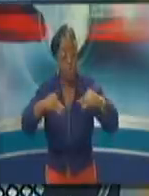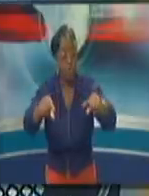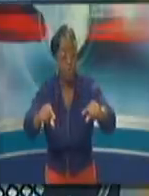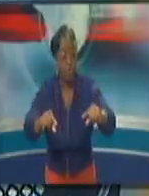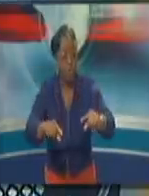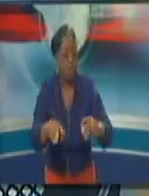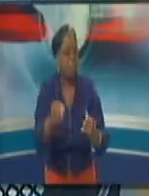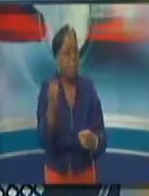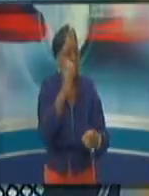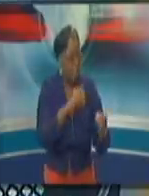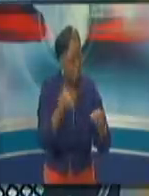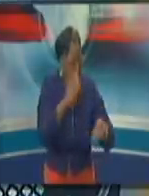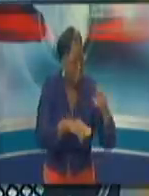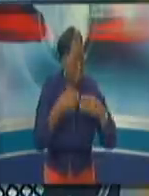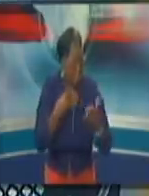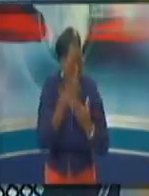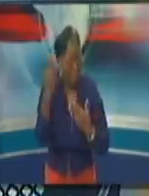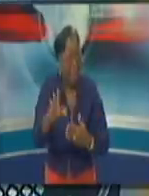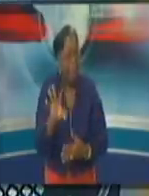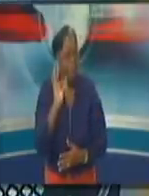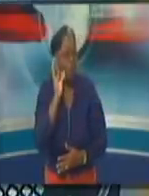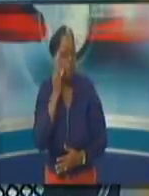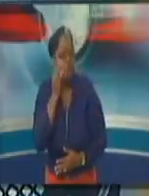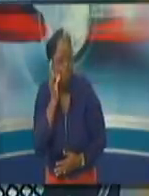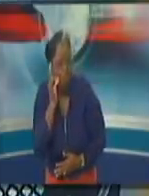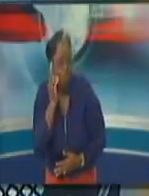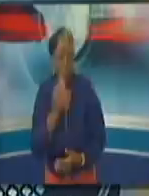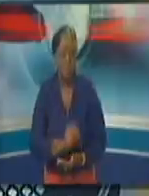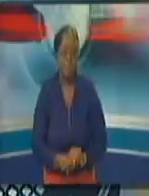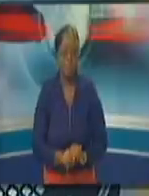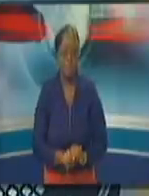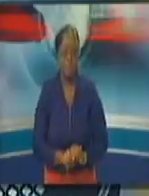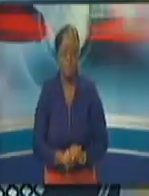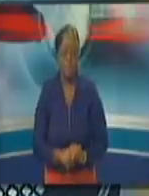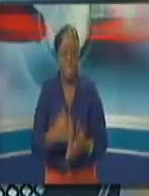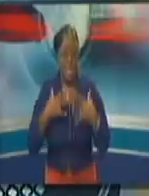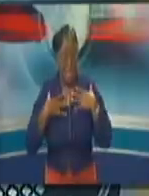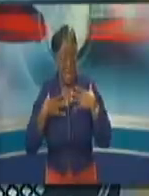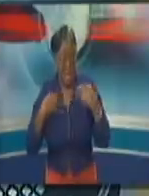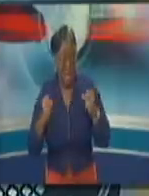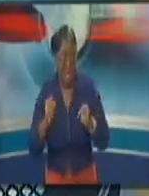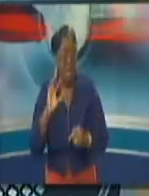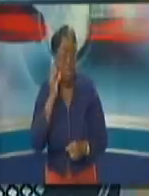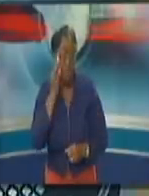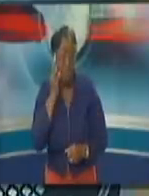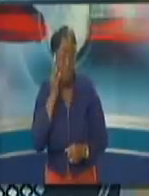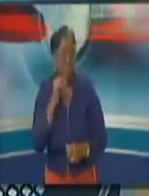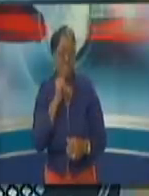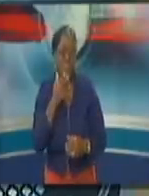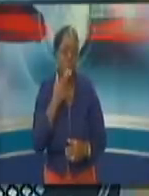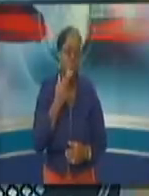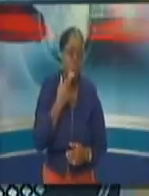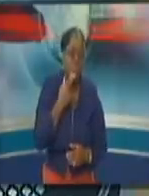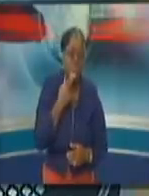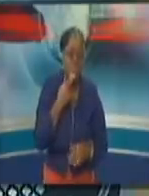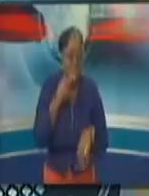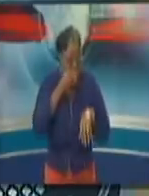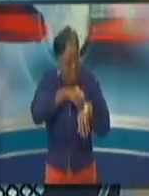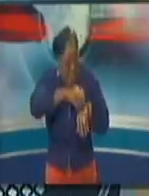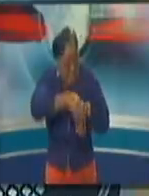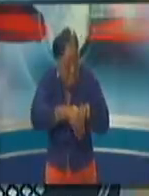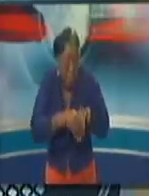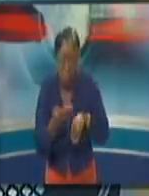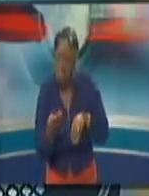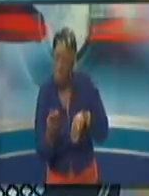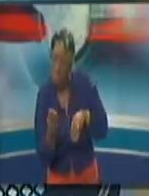on fruit and healthy fruit at that. We have, because there are some fruits that are just very sweet. If you're going to eat grapes, you have a few. If you're